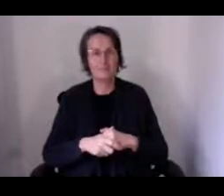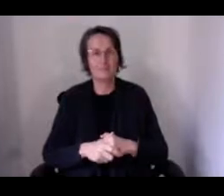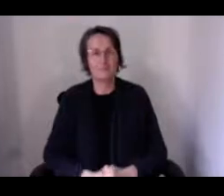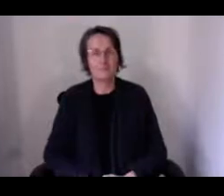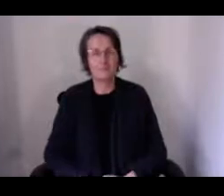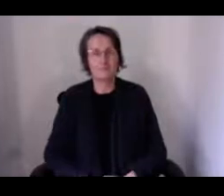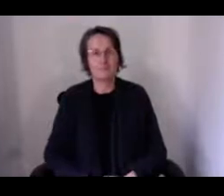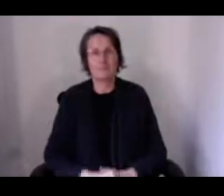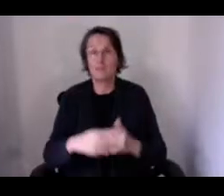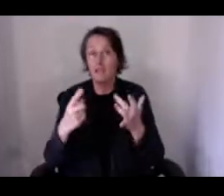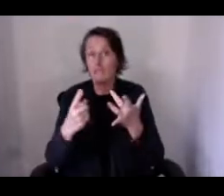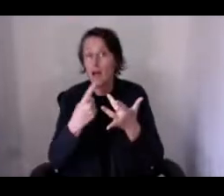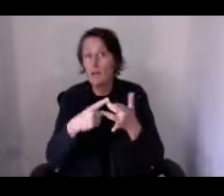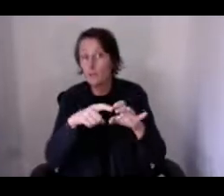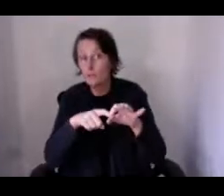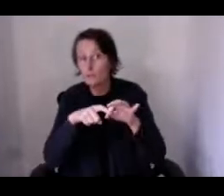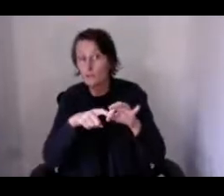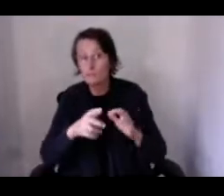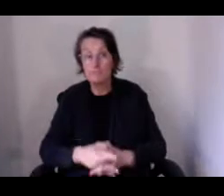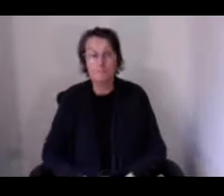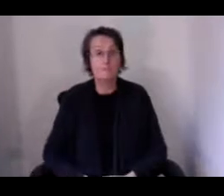Any other questions?